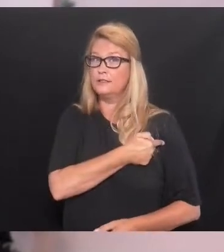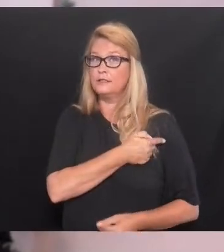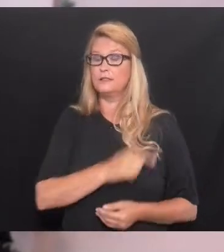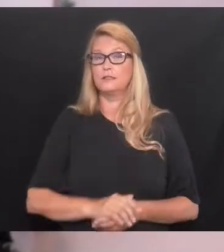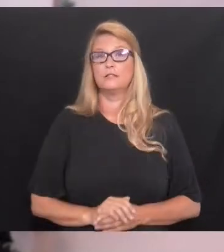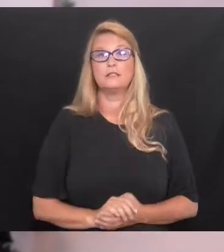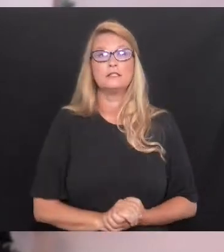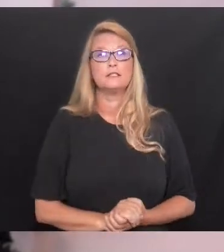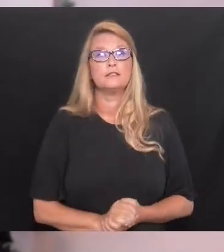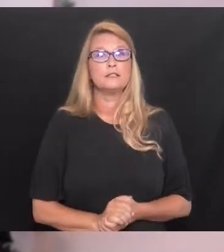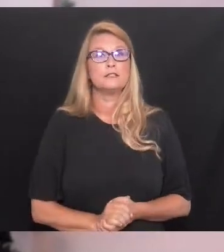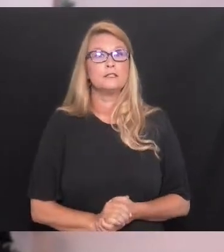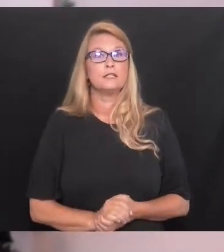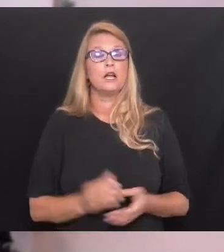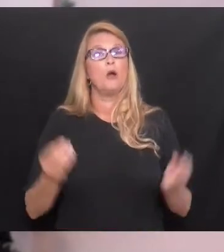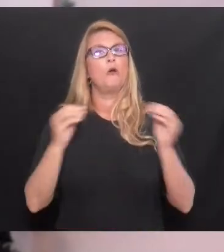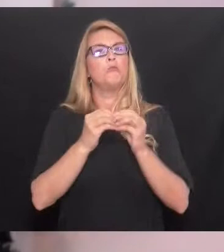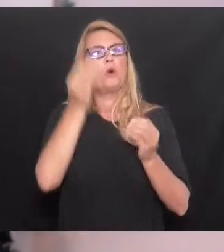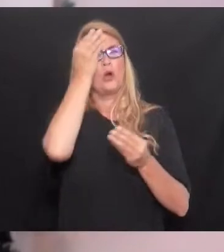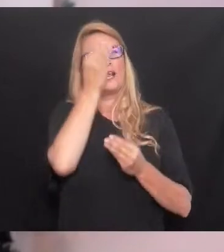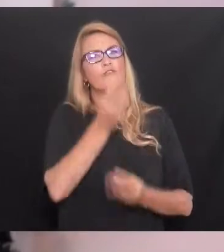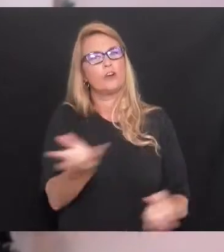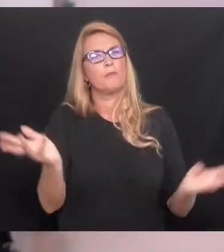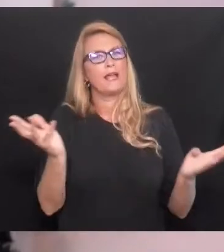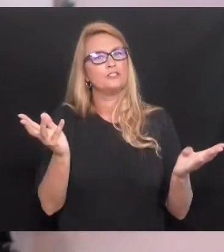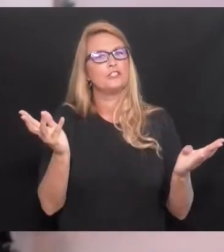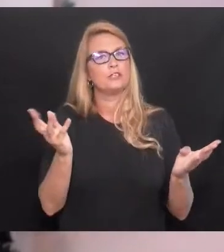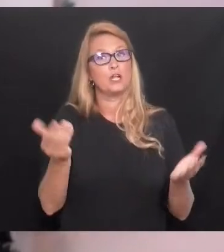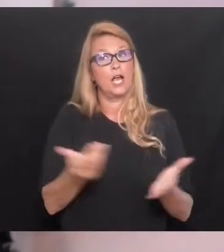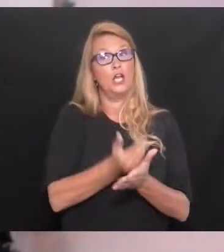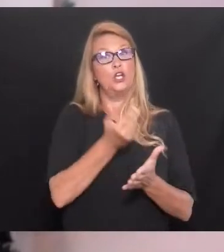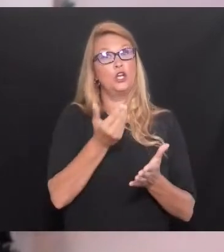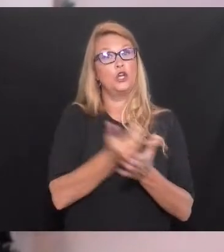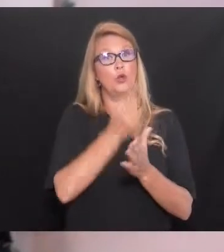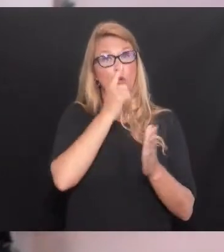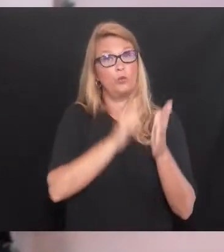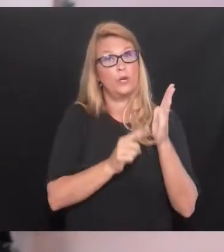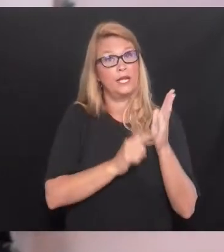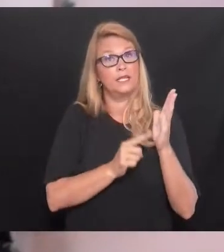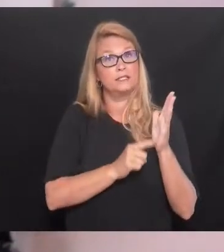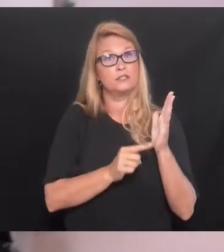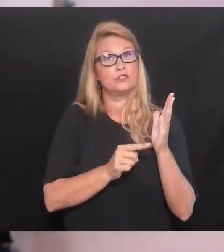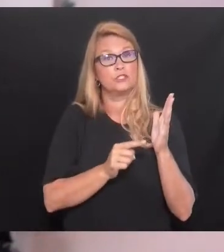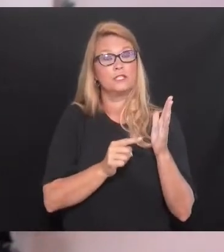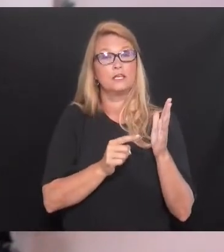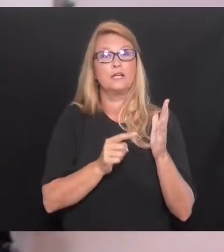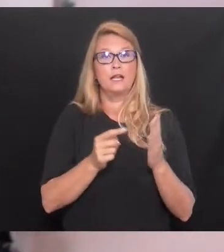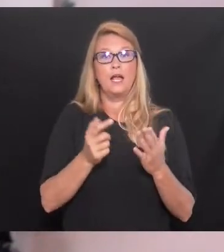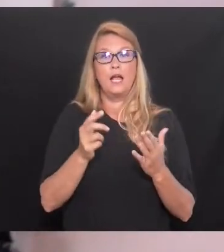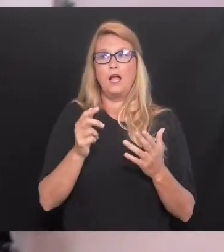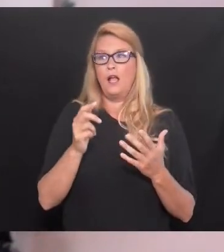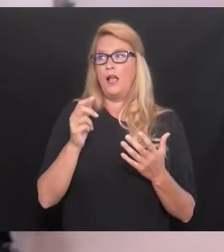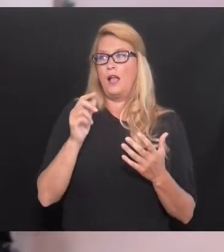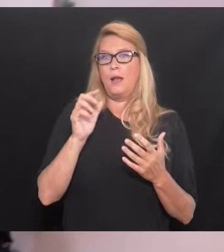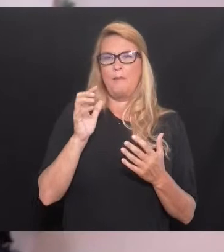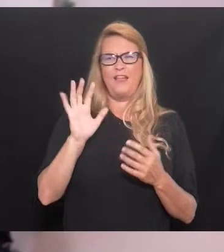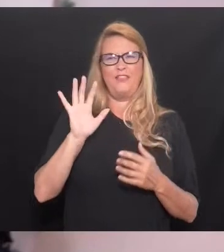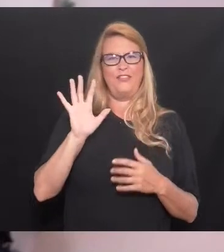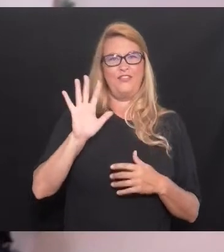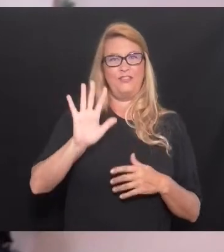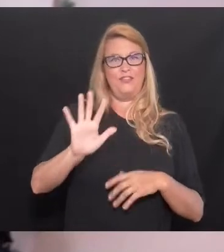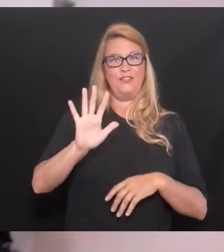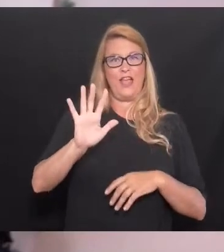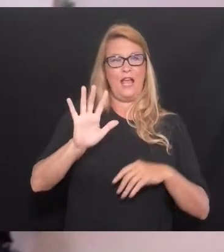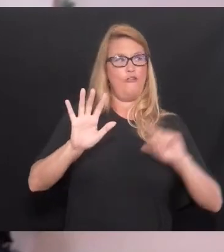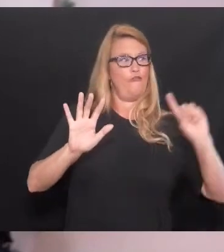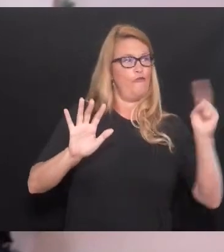of information that I think are interesting is there's been a new study that's looked at the timing, optimal timing between